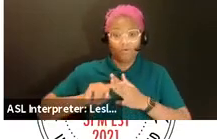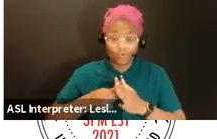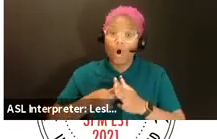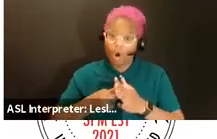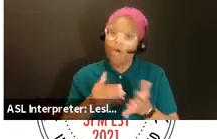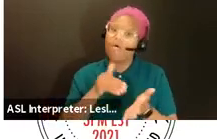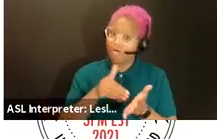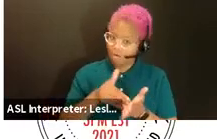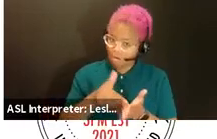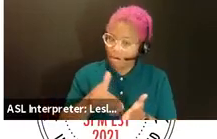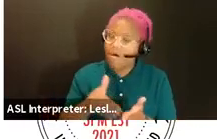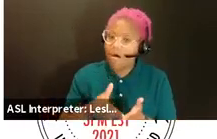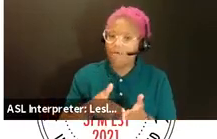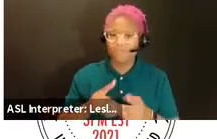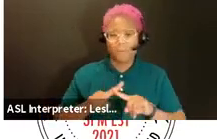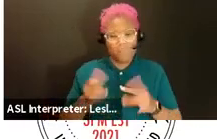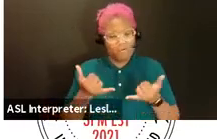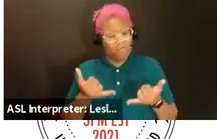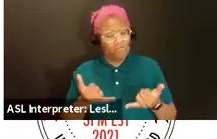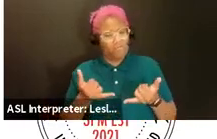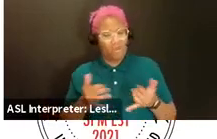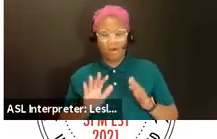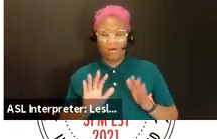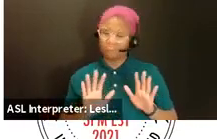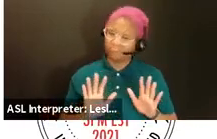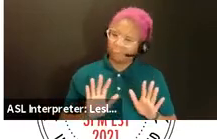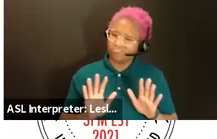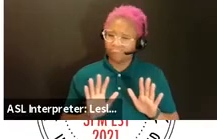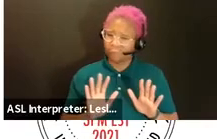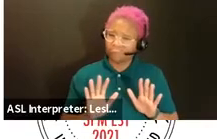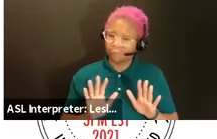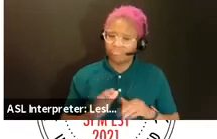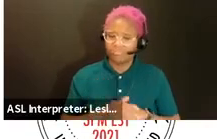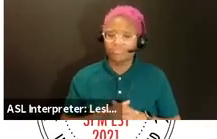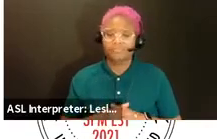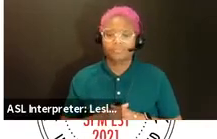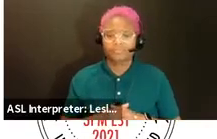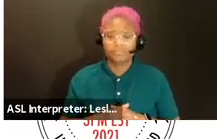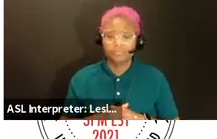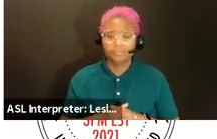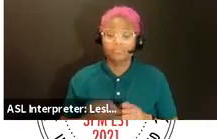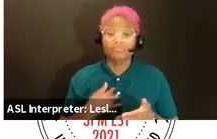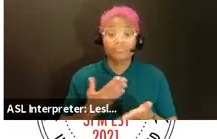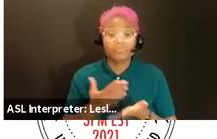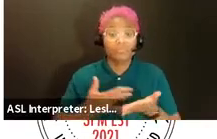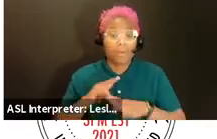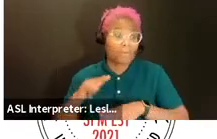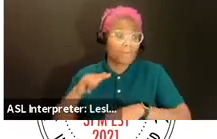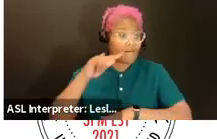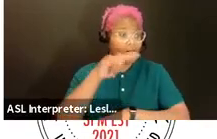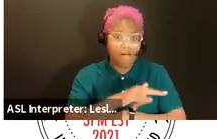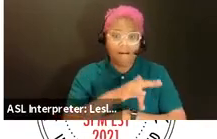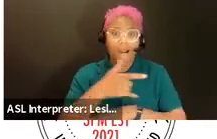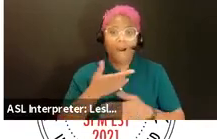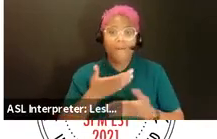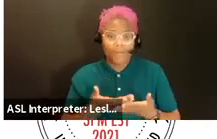after the national interest exceptions were first created. Most of the airports have really clamped down on this, and it's something that is very unlikely